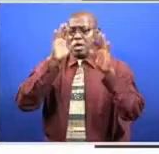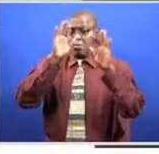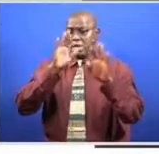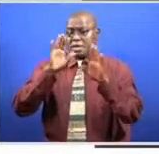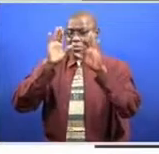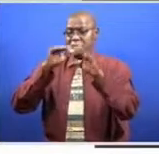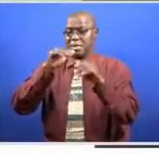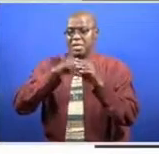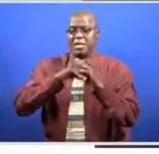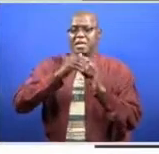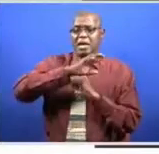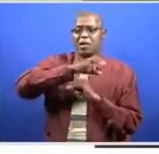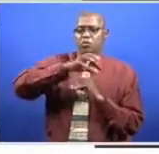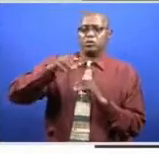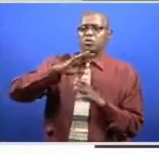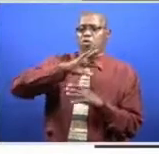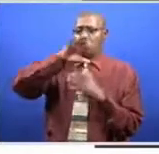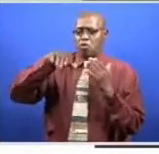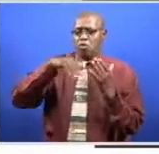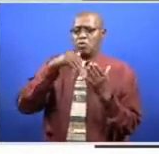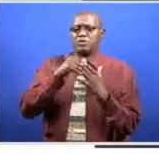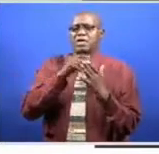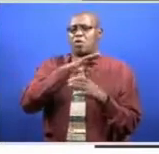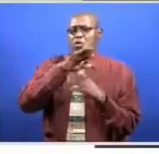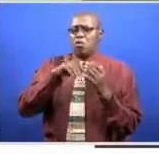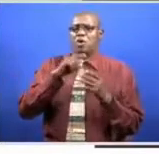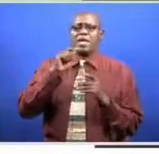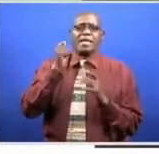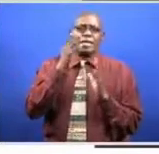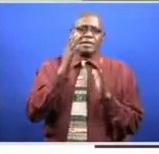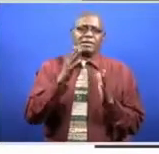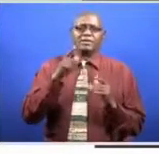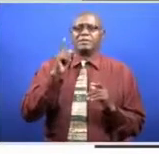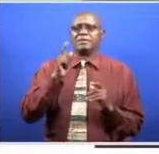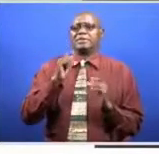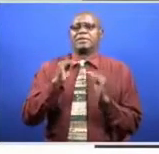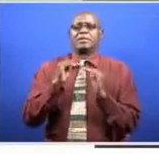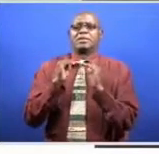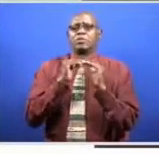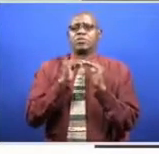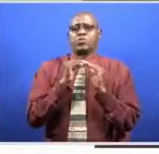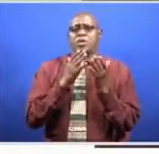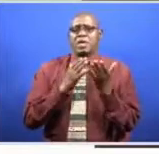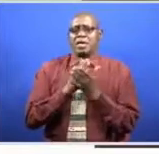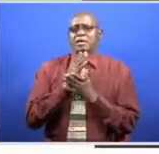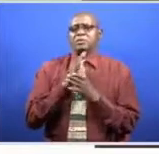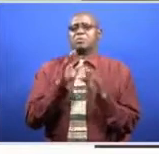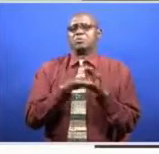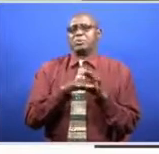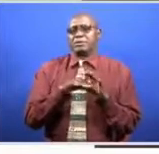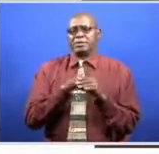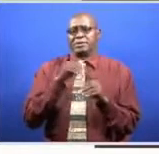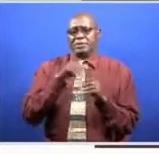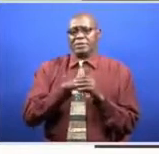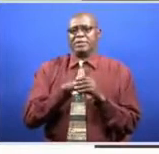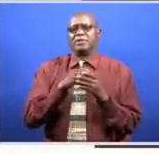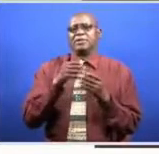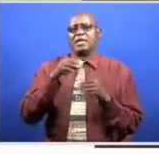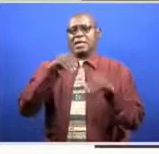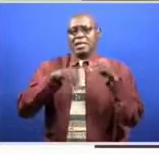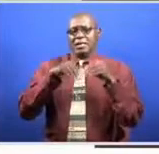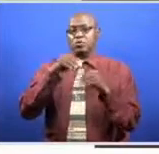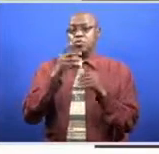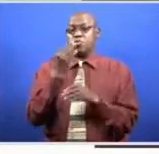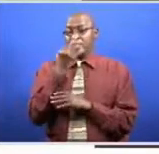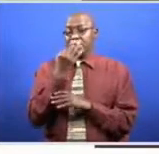county, saying that they are all Kenyans and need equal rights to participate in the elections. Addressing the media in Mombasa